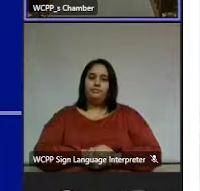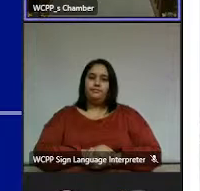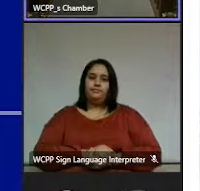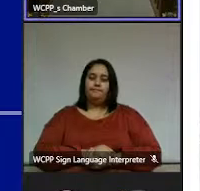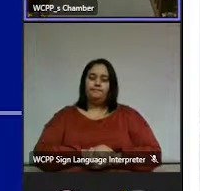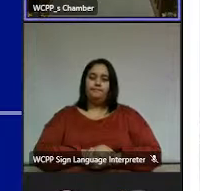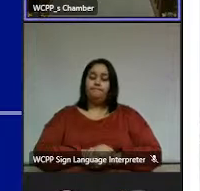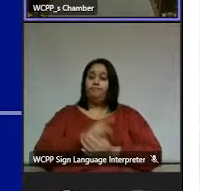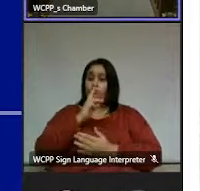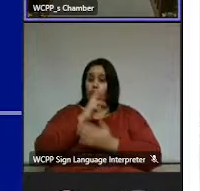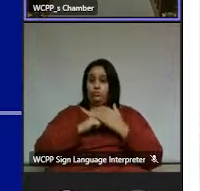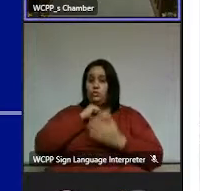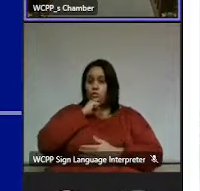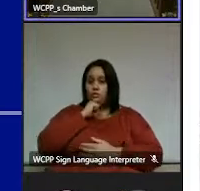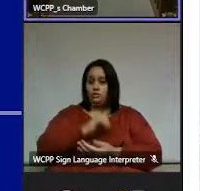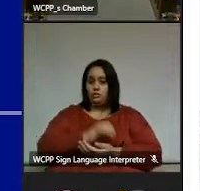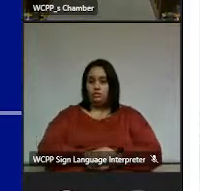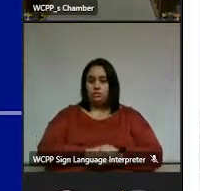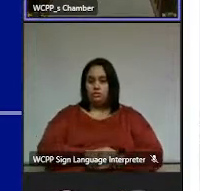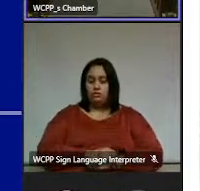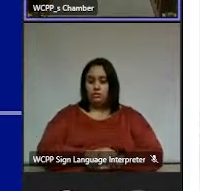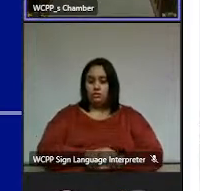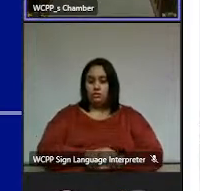That Honourable August?